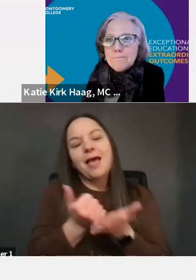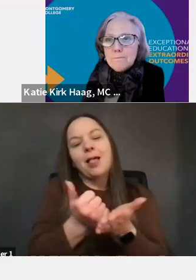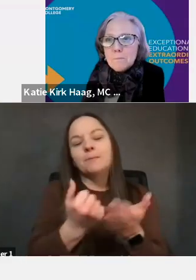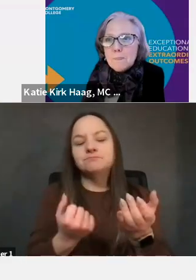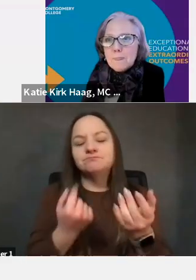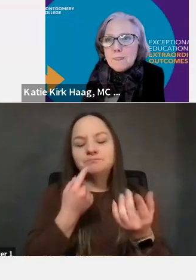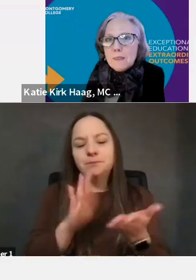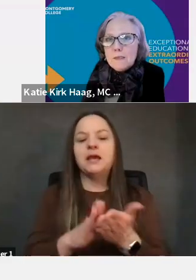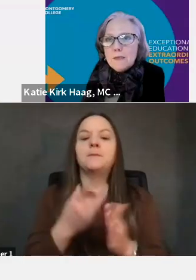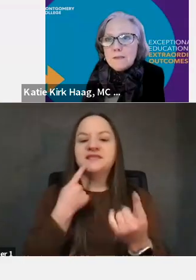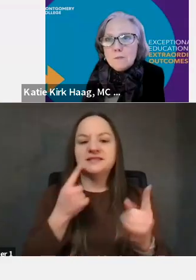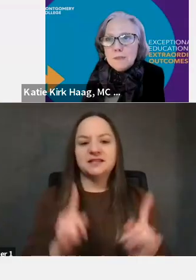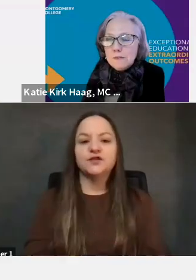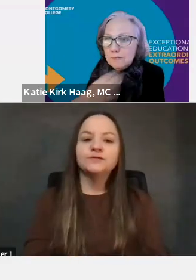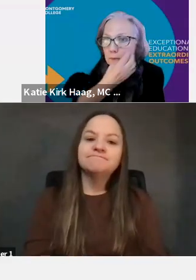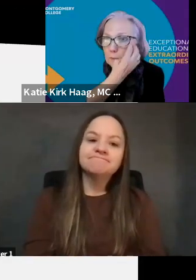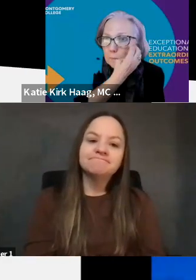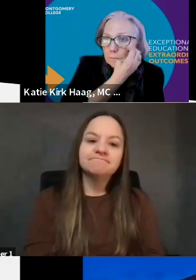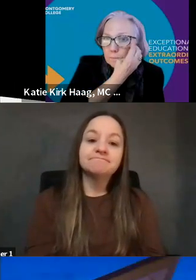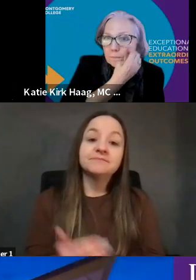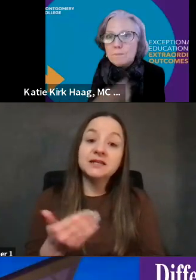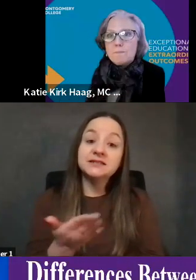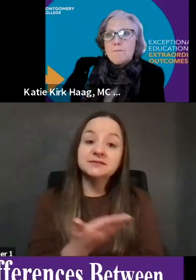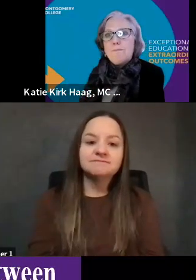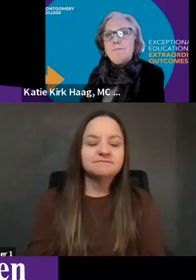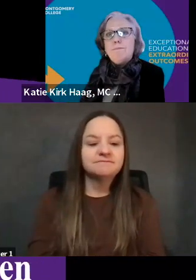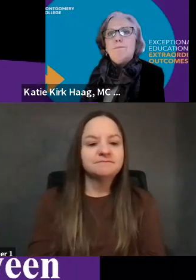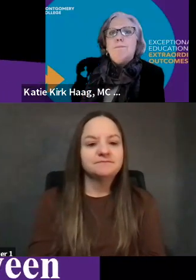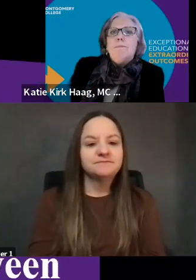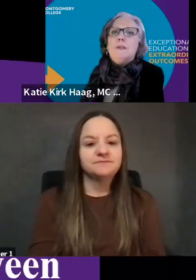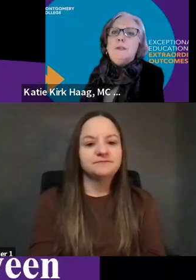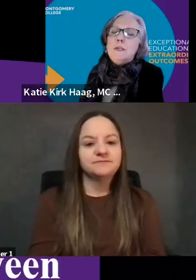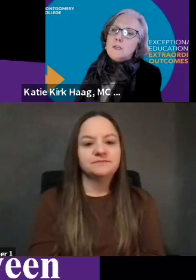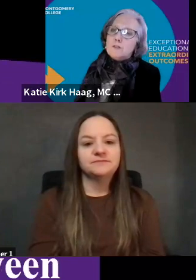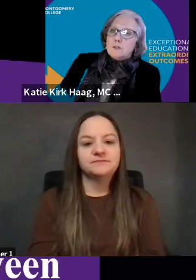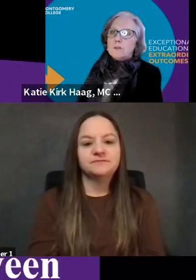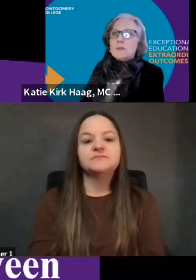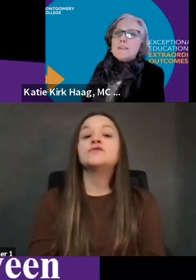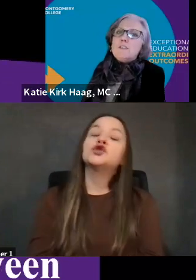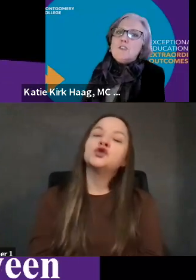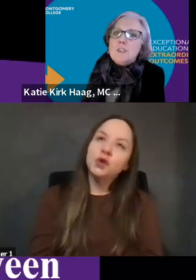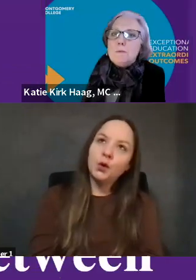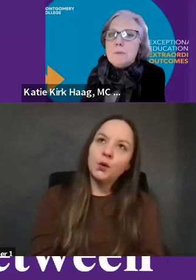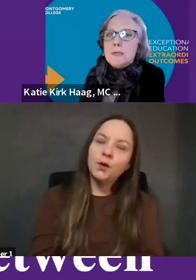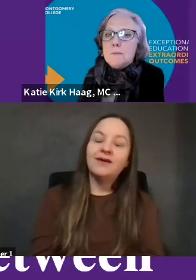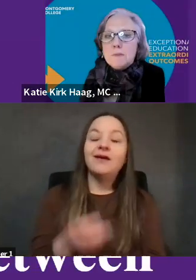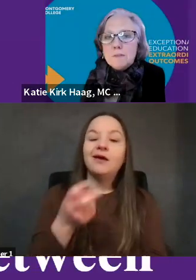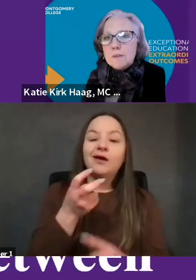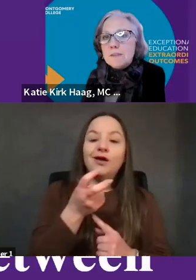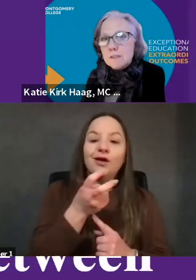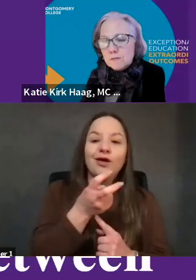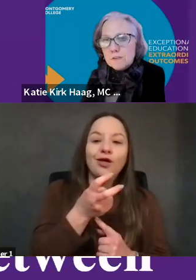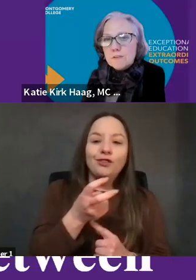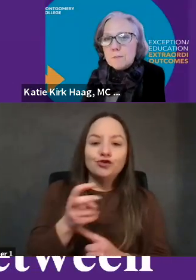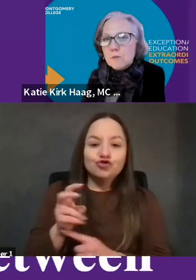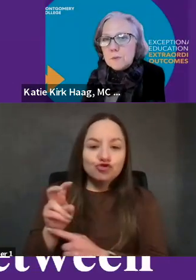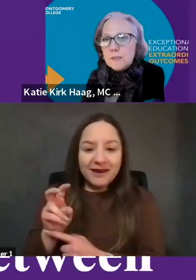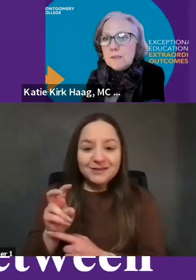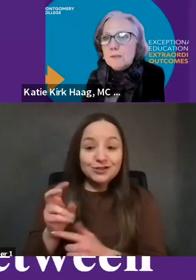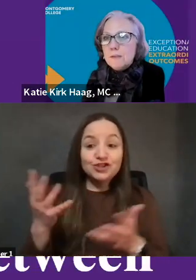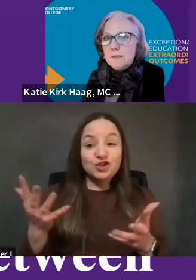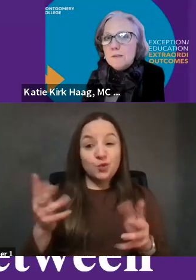Next, please. So the transition, some of the